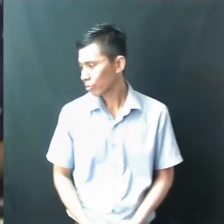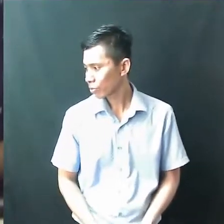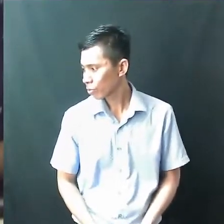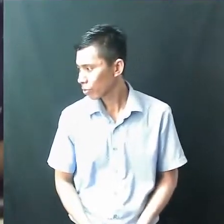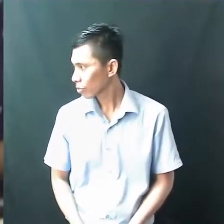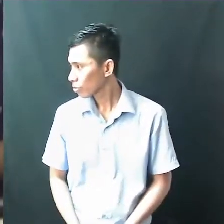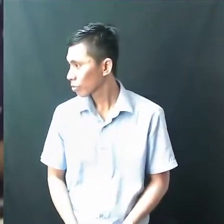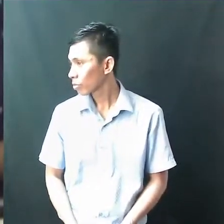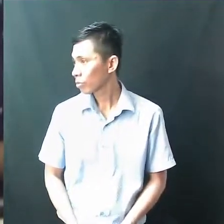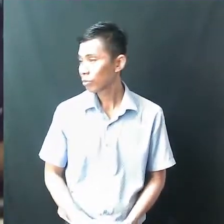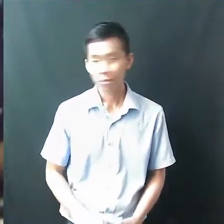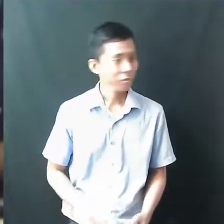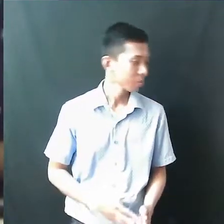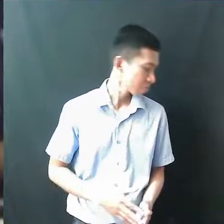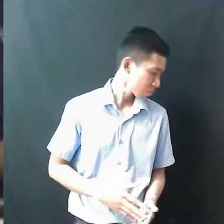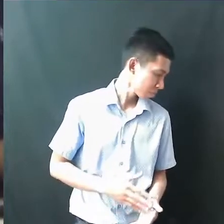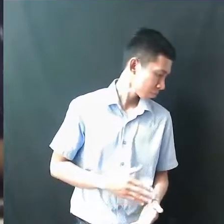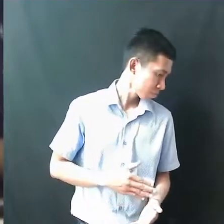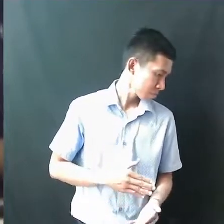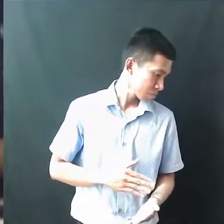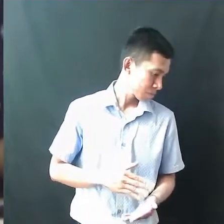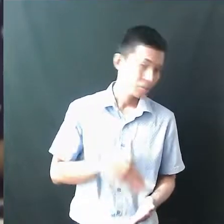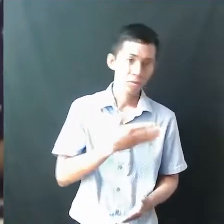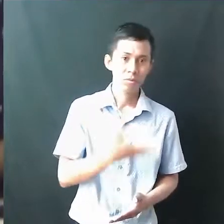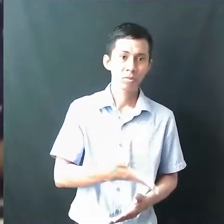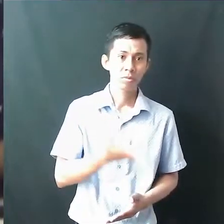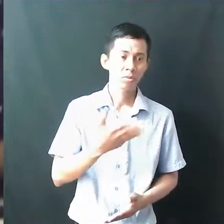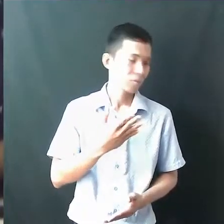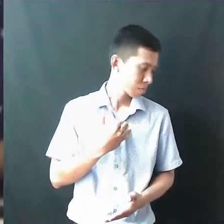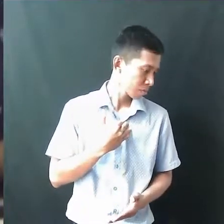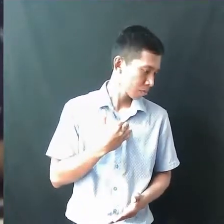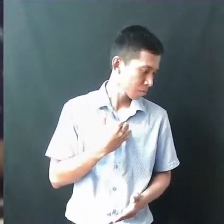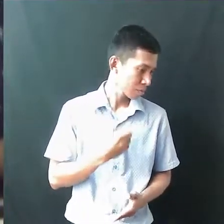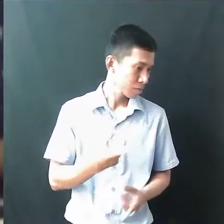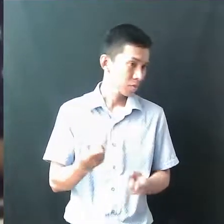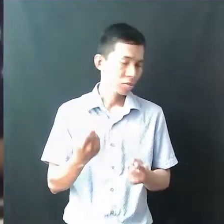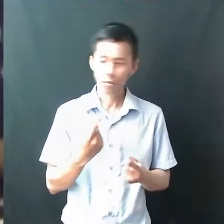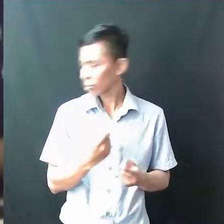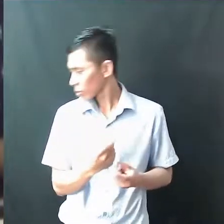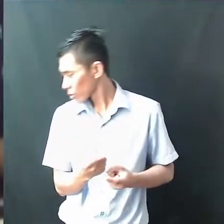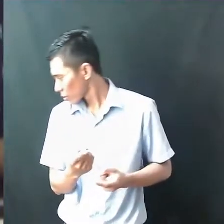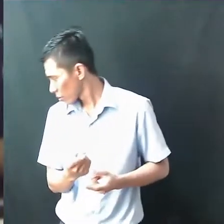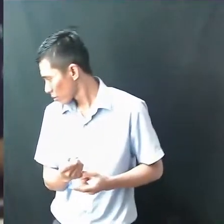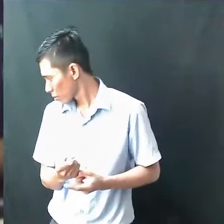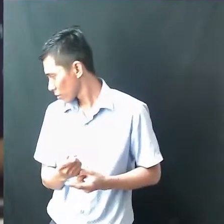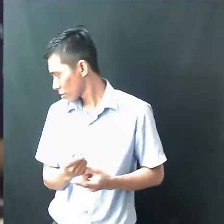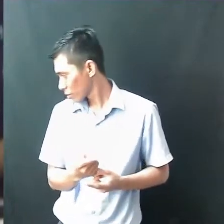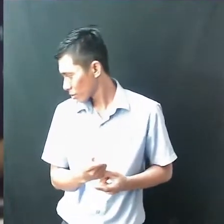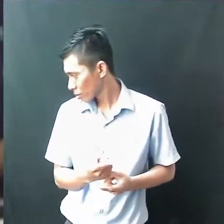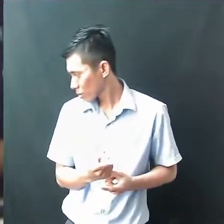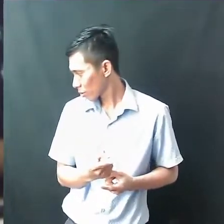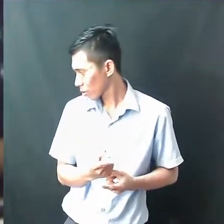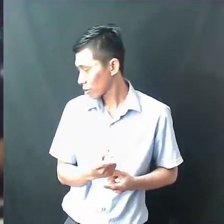Just to think such royalty would come the way he came,